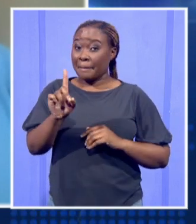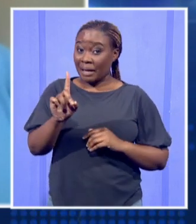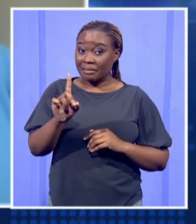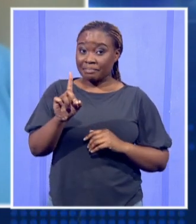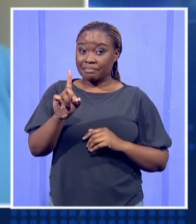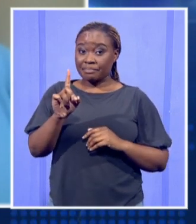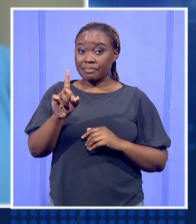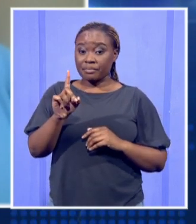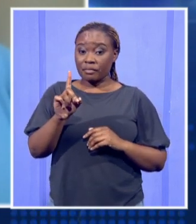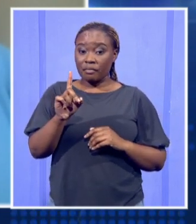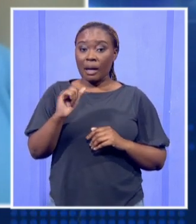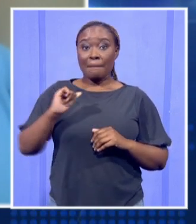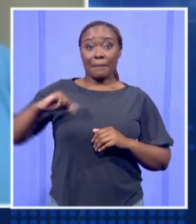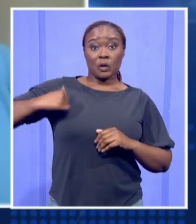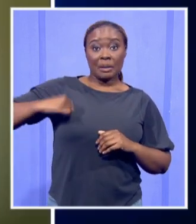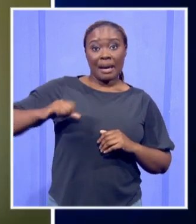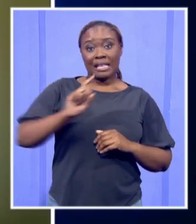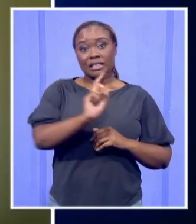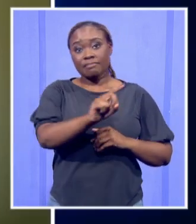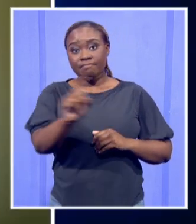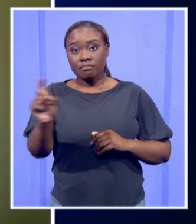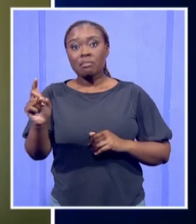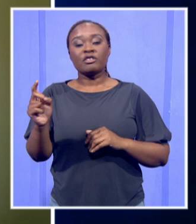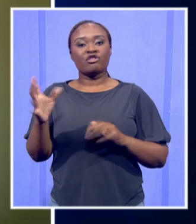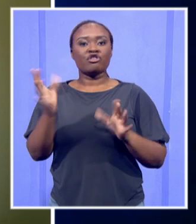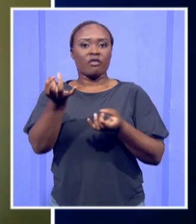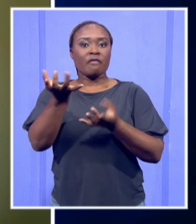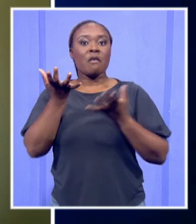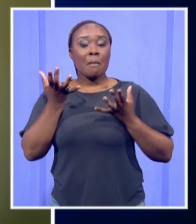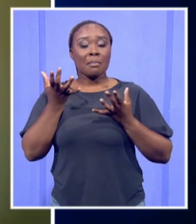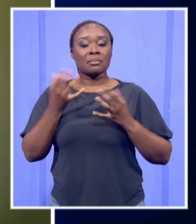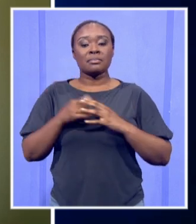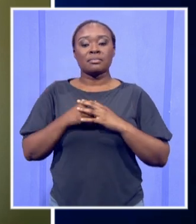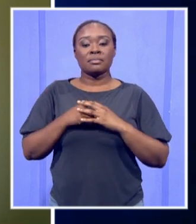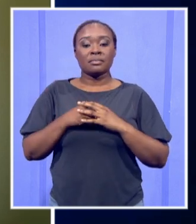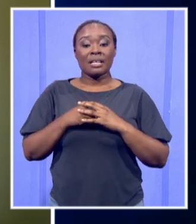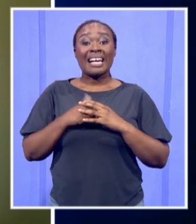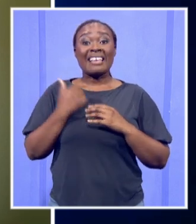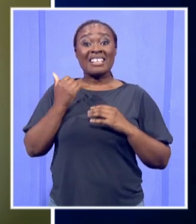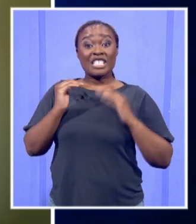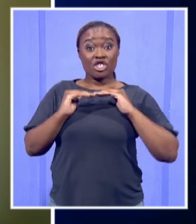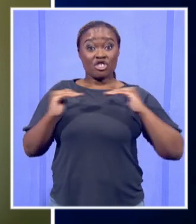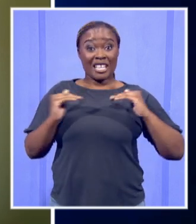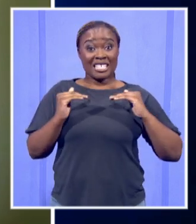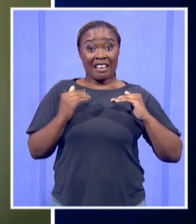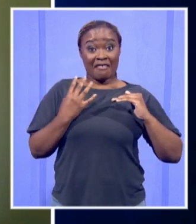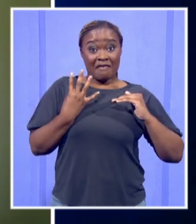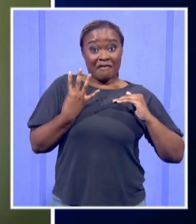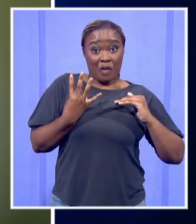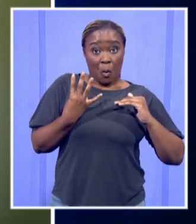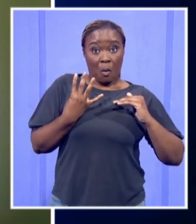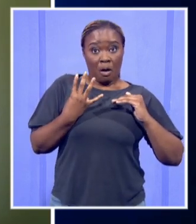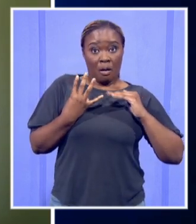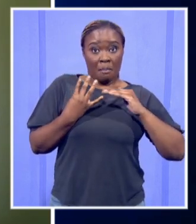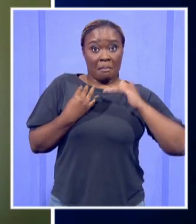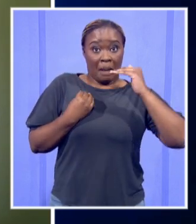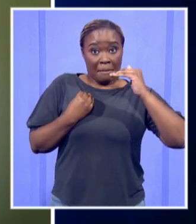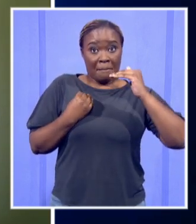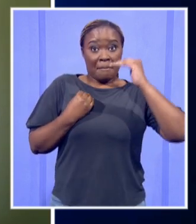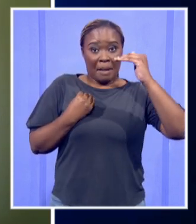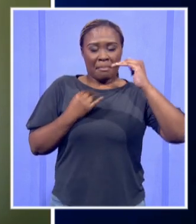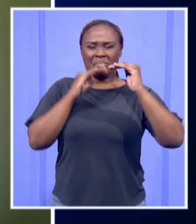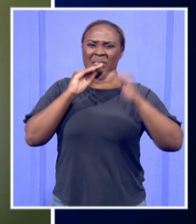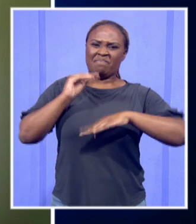by municipalities that anything beyond stage 4 is seriously problematic